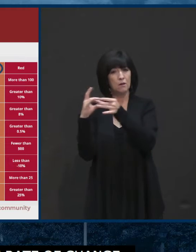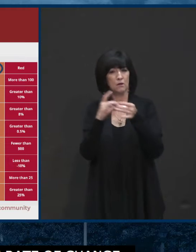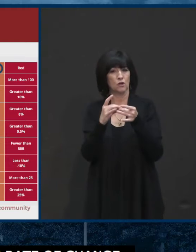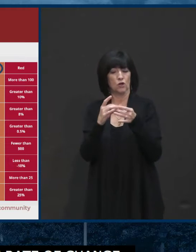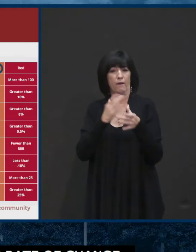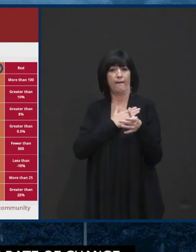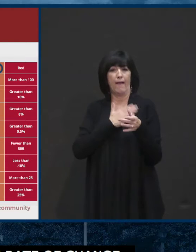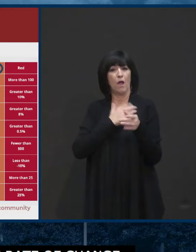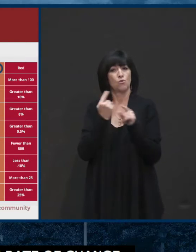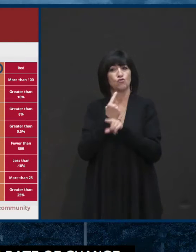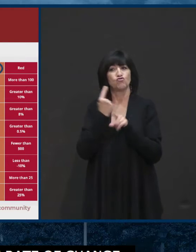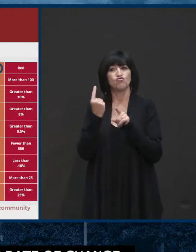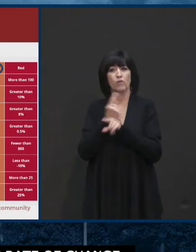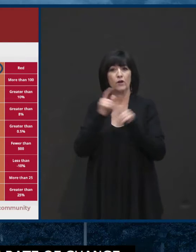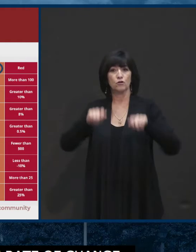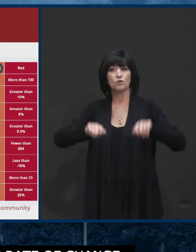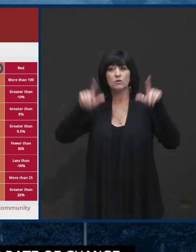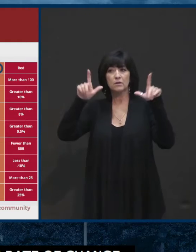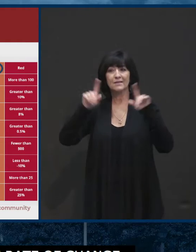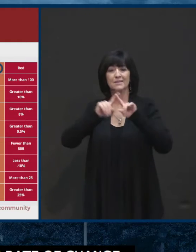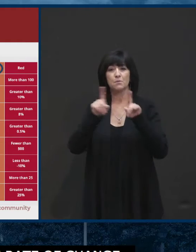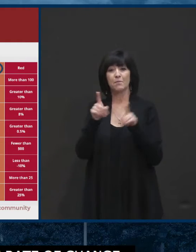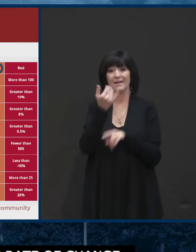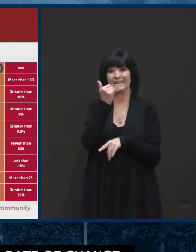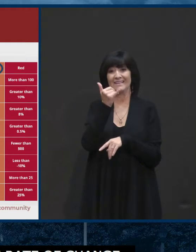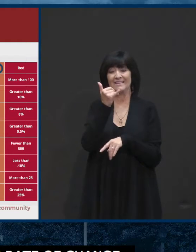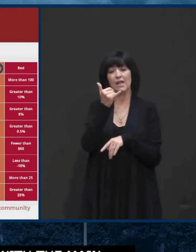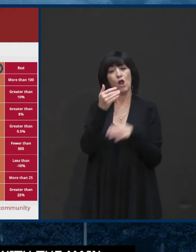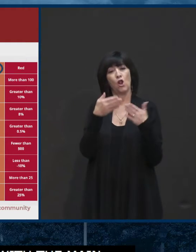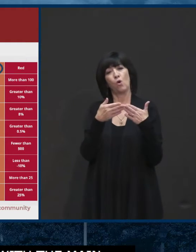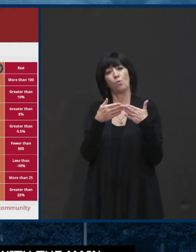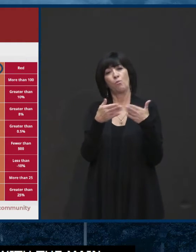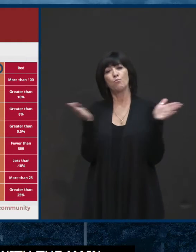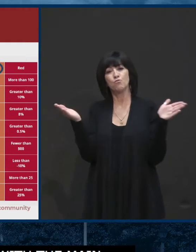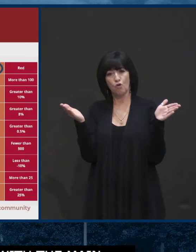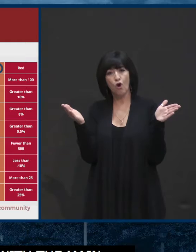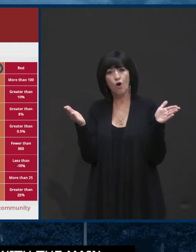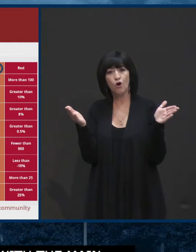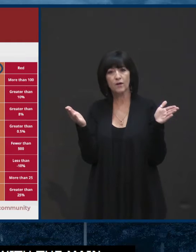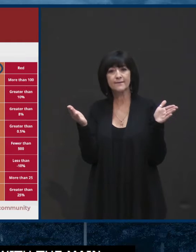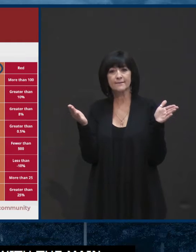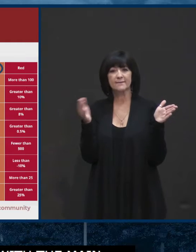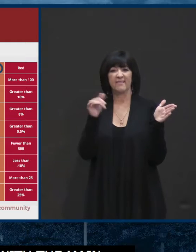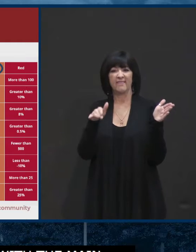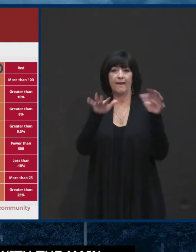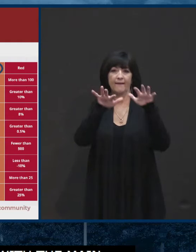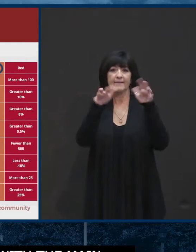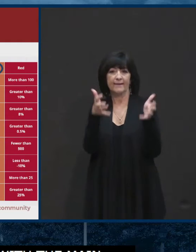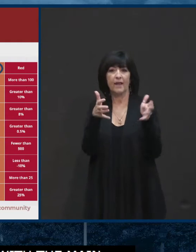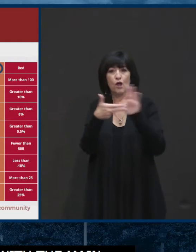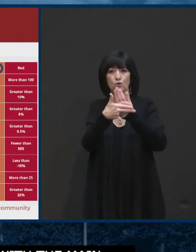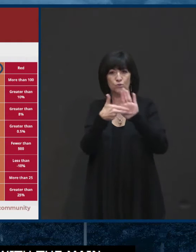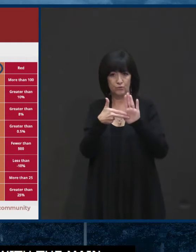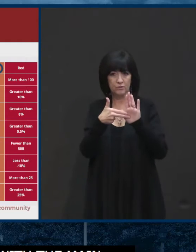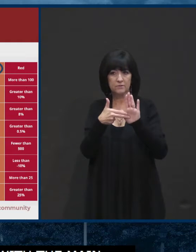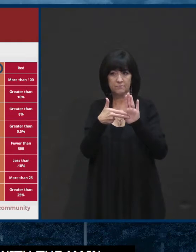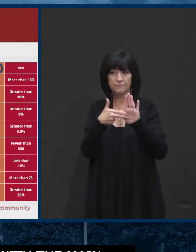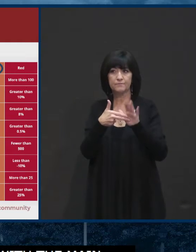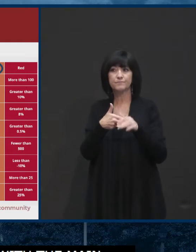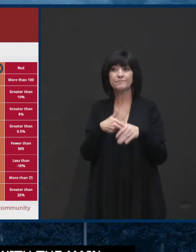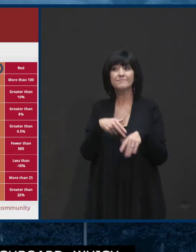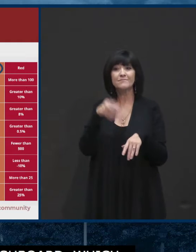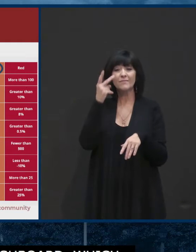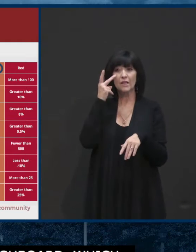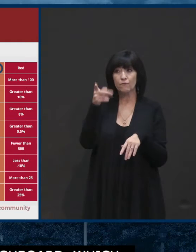yellow, which is on the main dashboard, a pretty broad, a broad category, by looking at this more